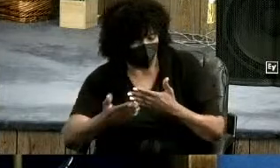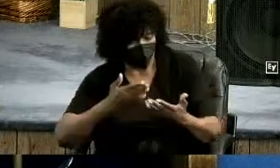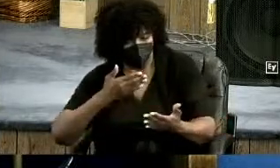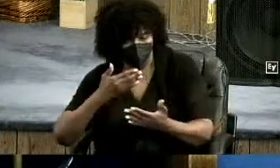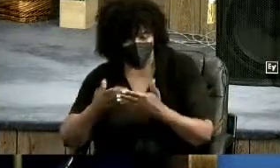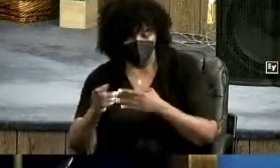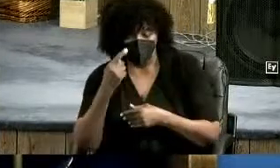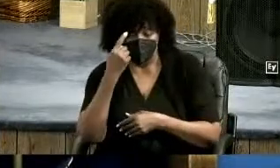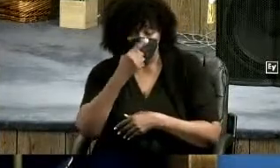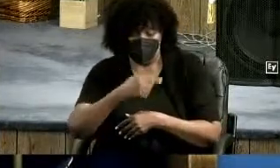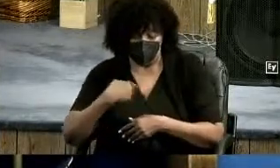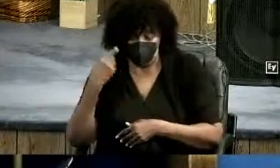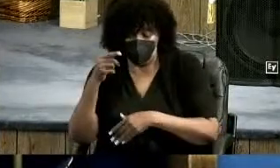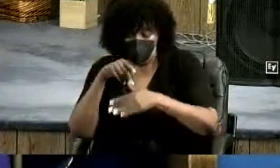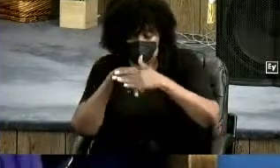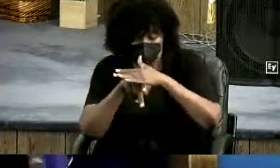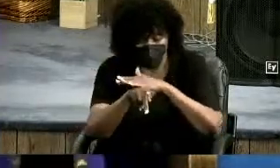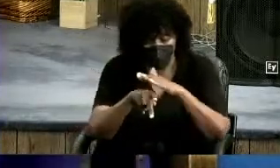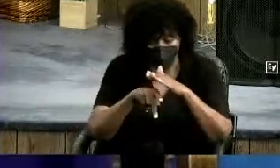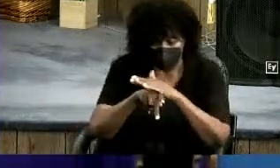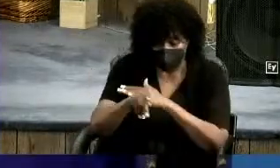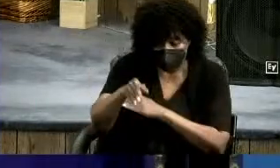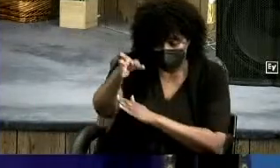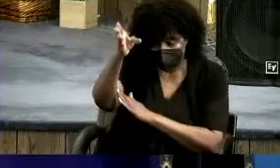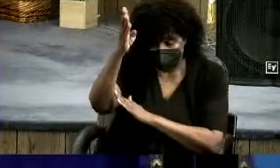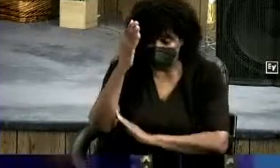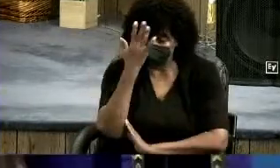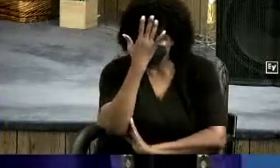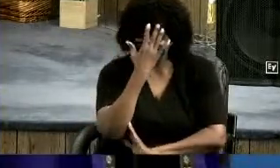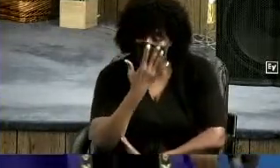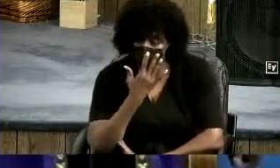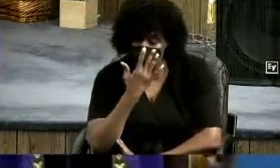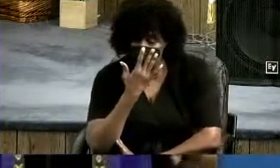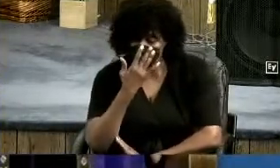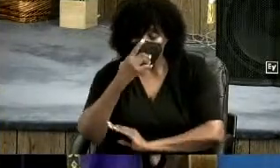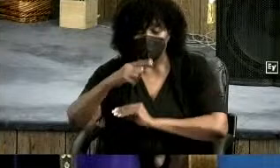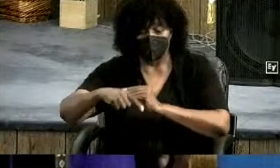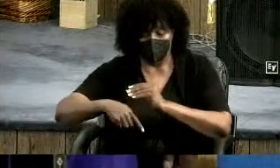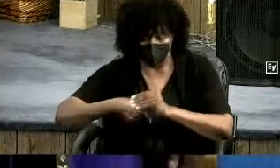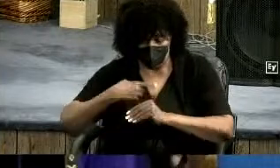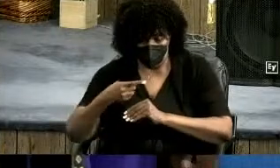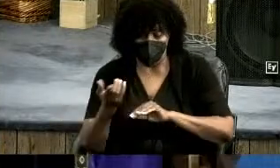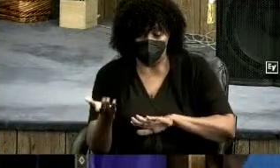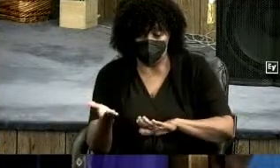a Ukrainian, God mourns when every child is killed.